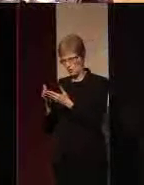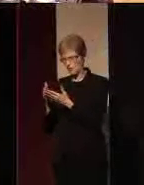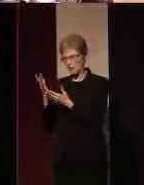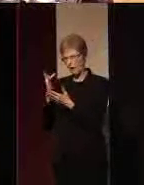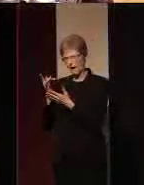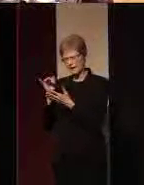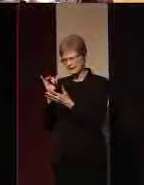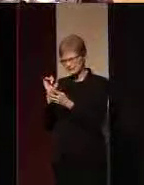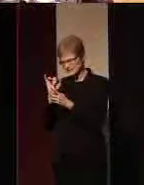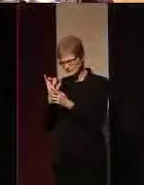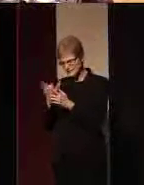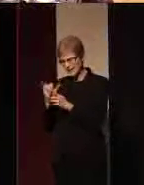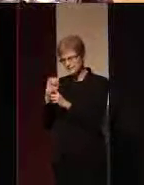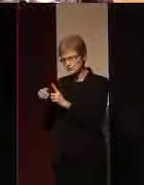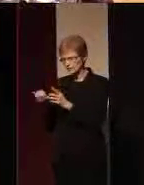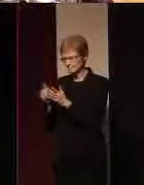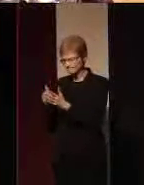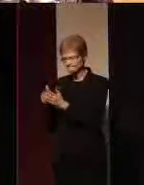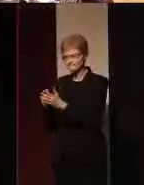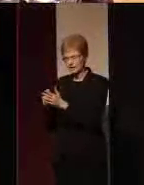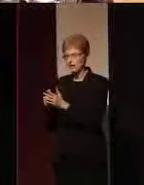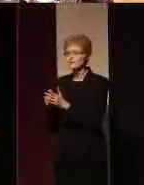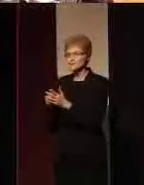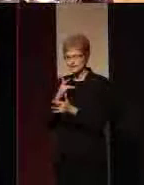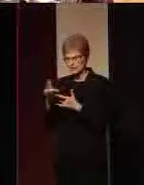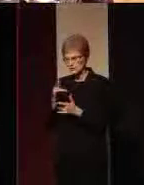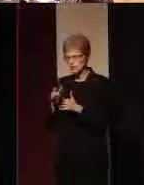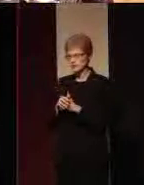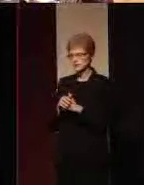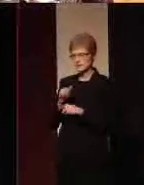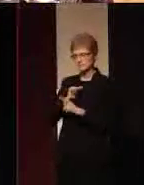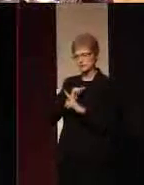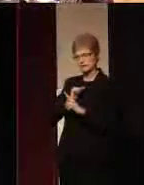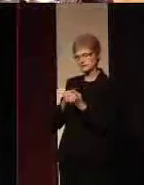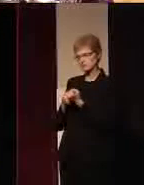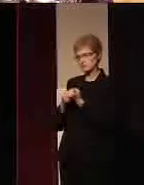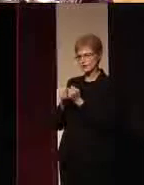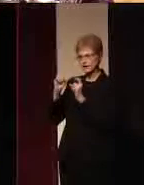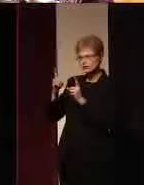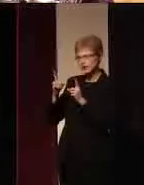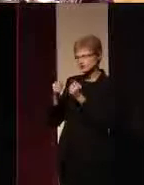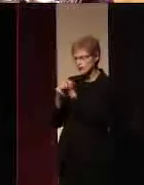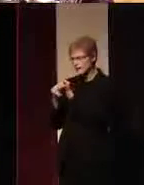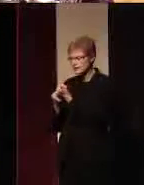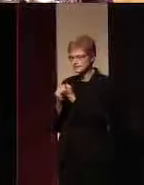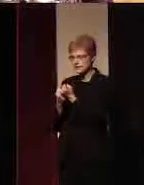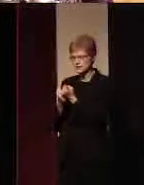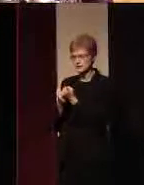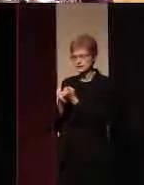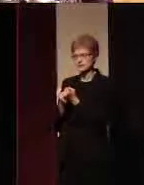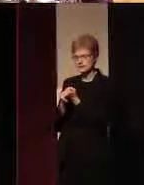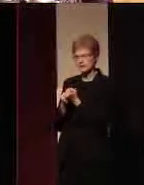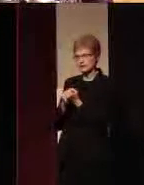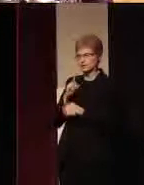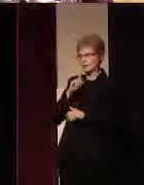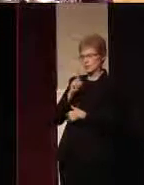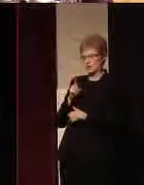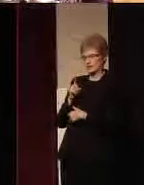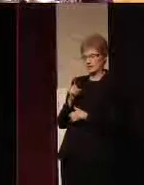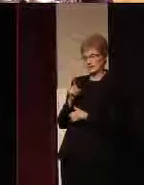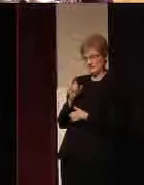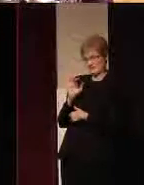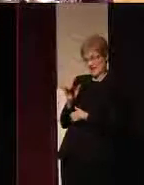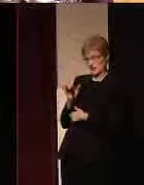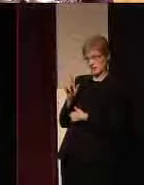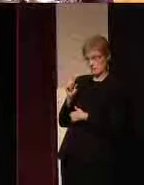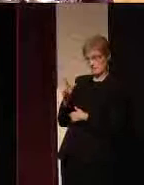which is very much about education and advocacy, I see the shooting as certainly an aspect of policing that needs to be addressed